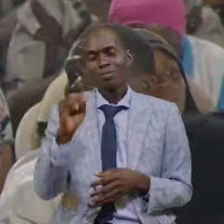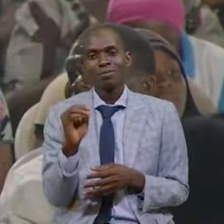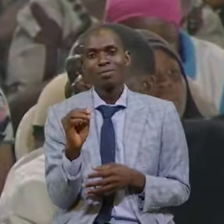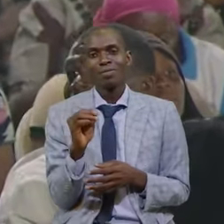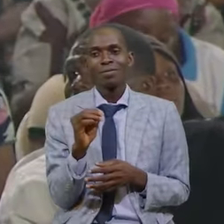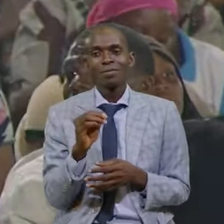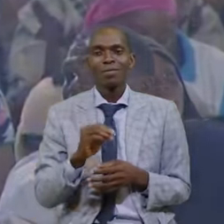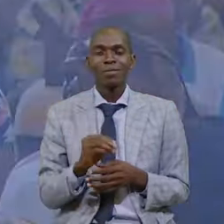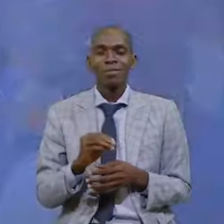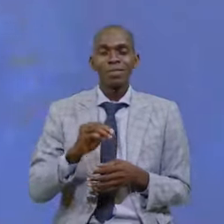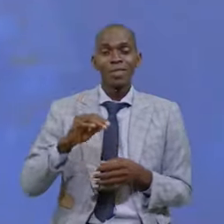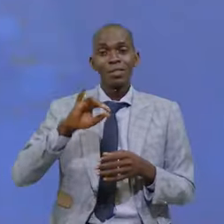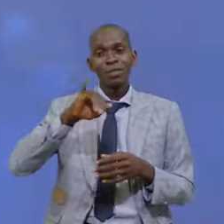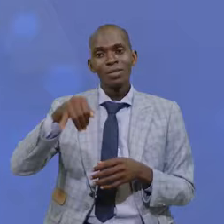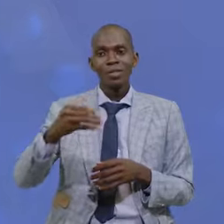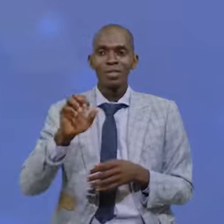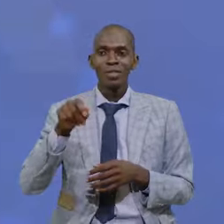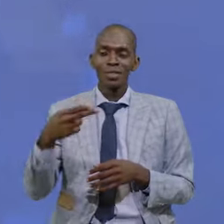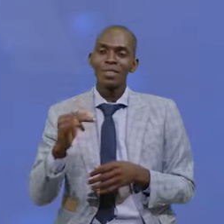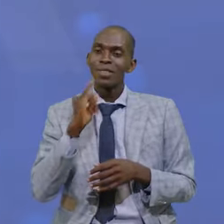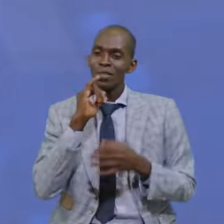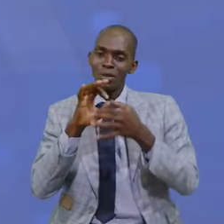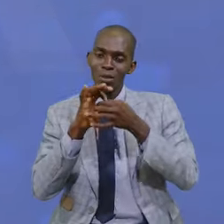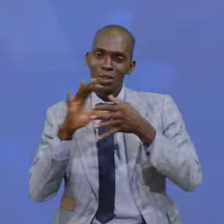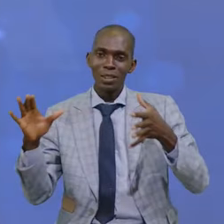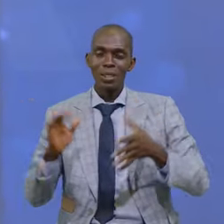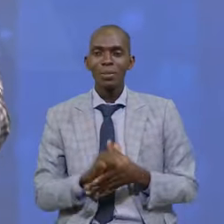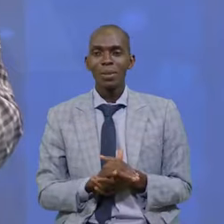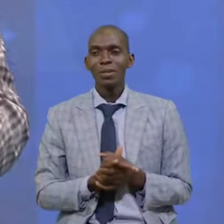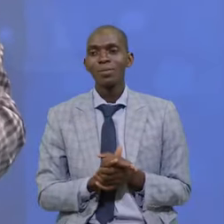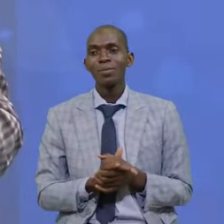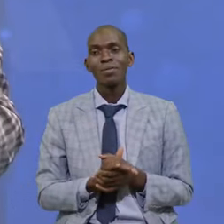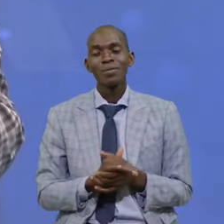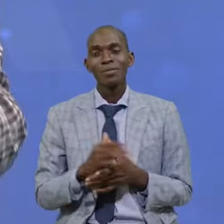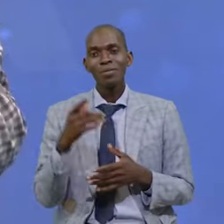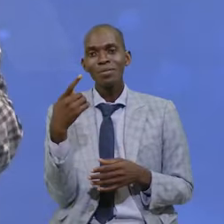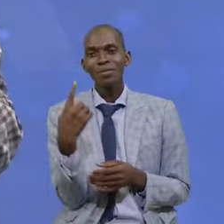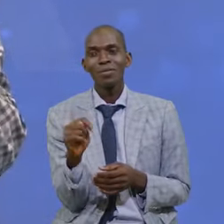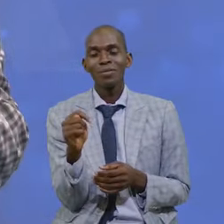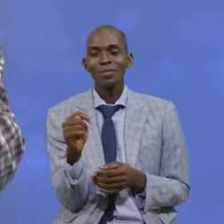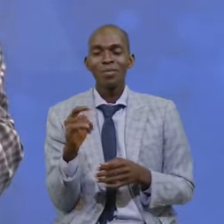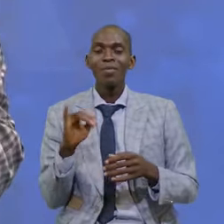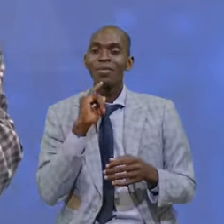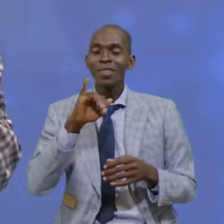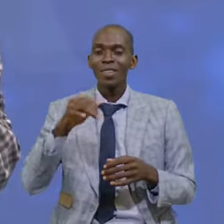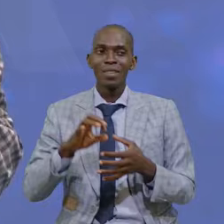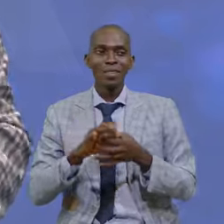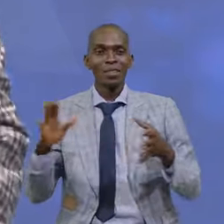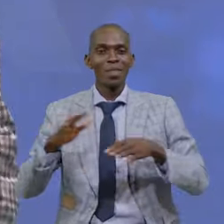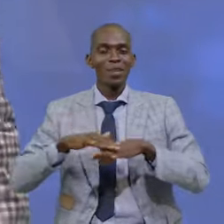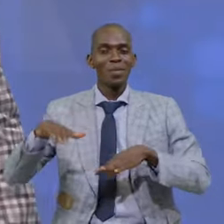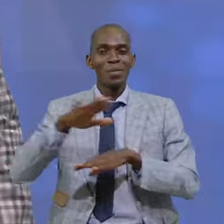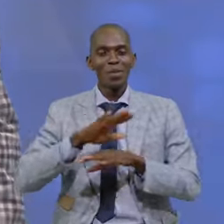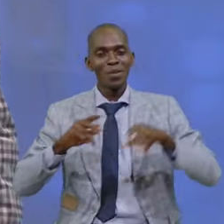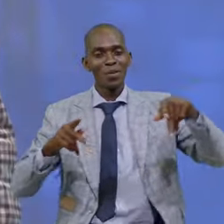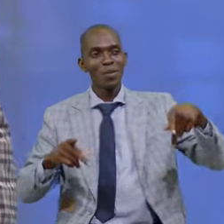Joseph is loosed, is lifted above Potiphar.